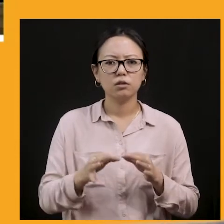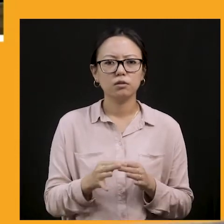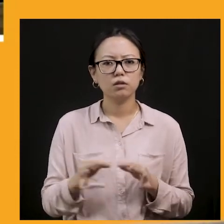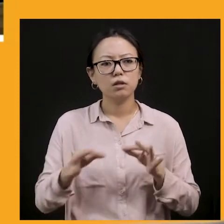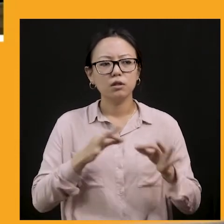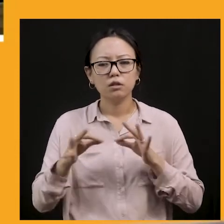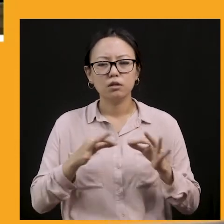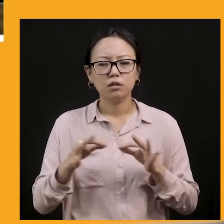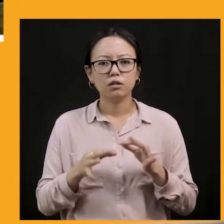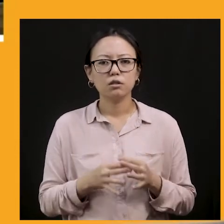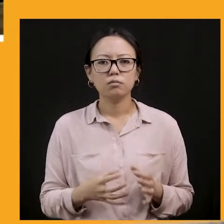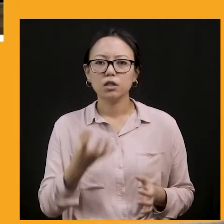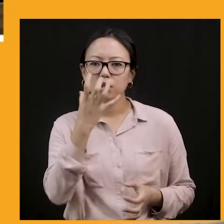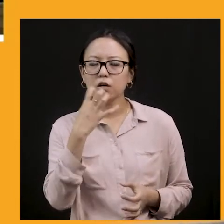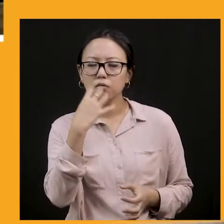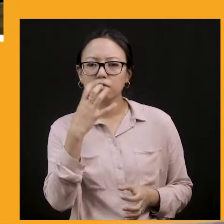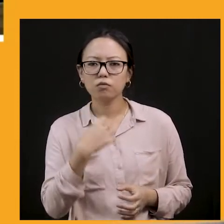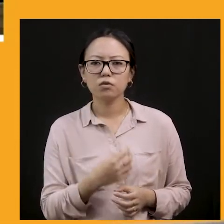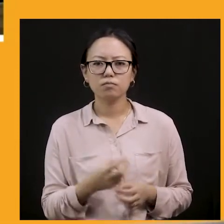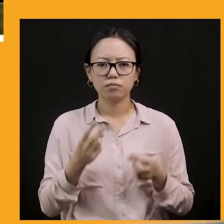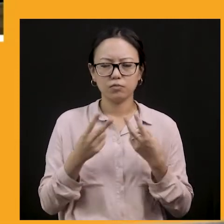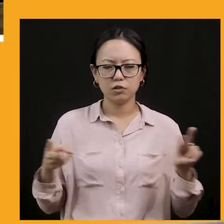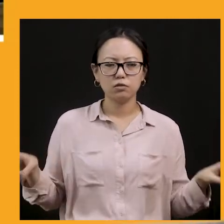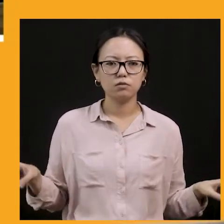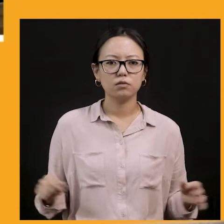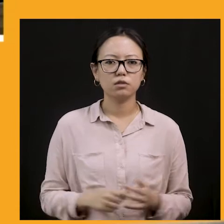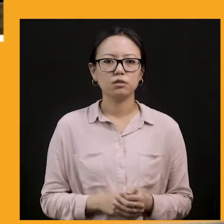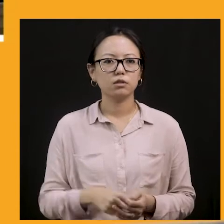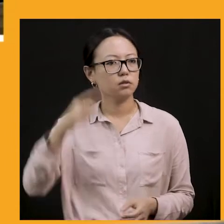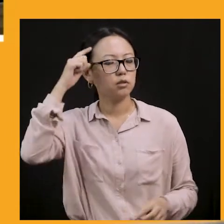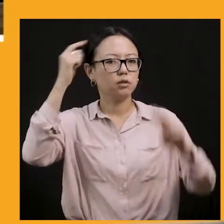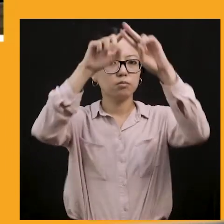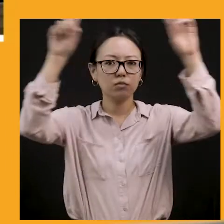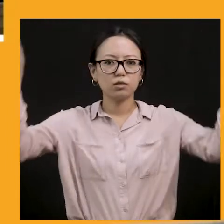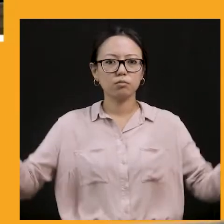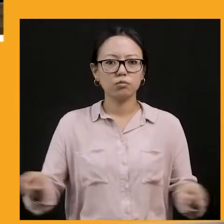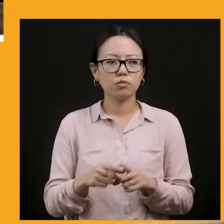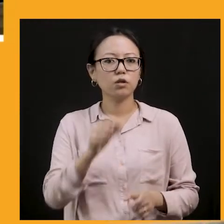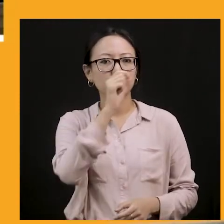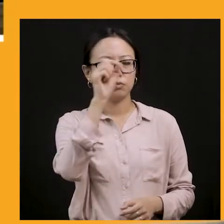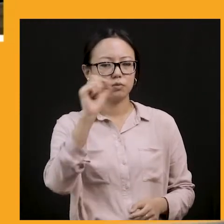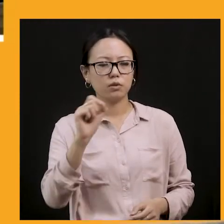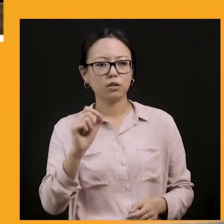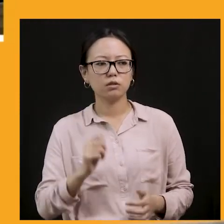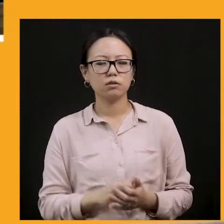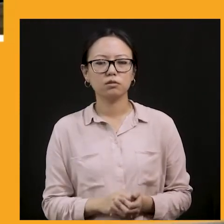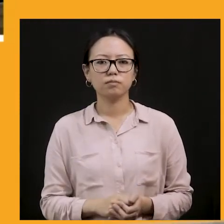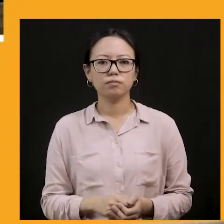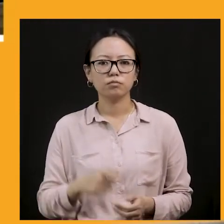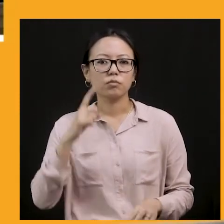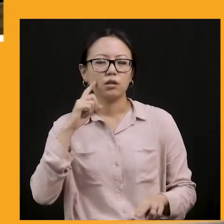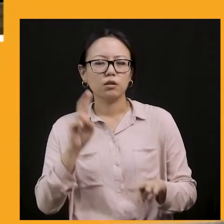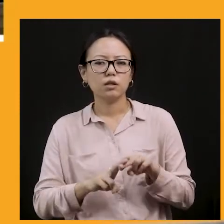here and the teacher will draw fruits in the blackboard, right? And then if the teacher has